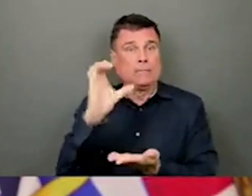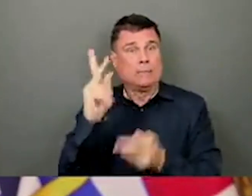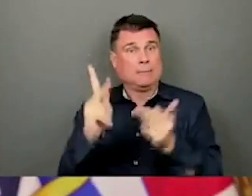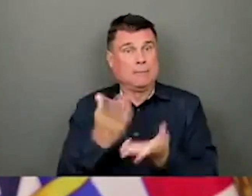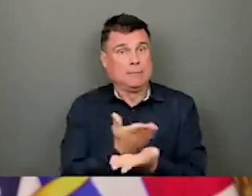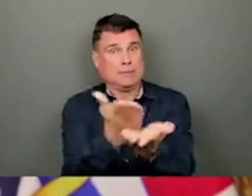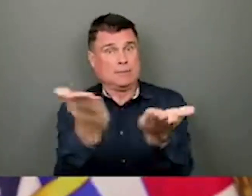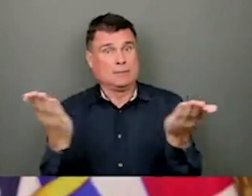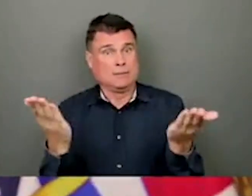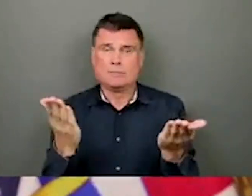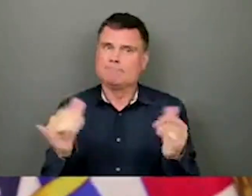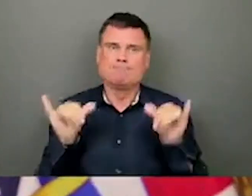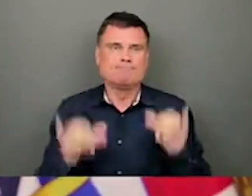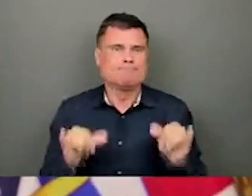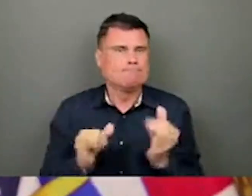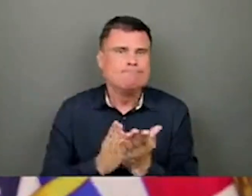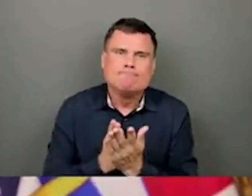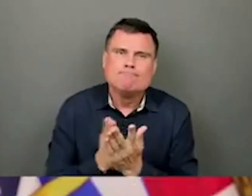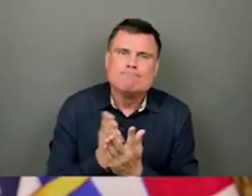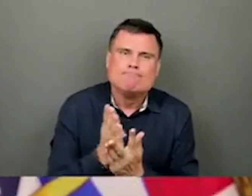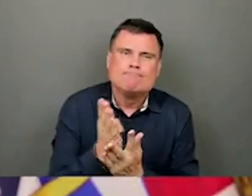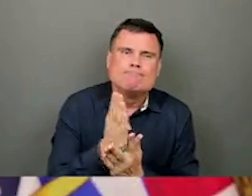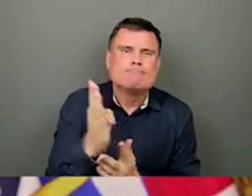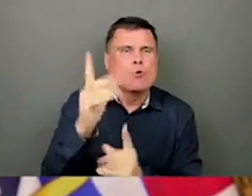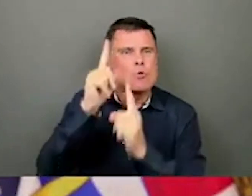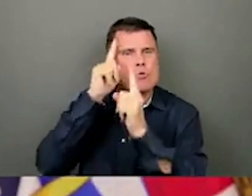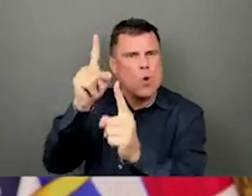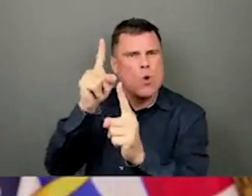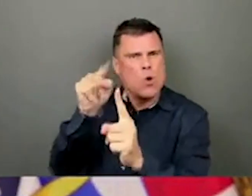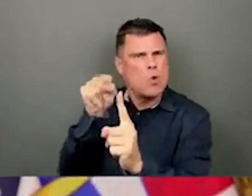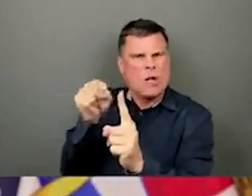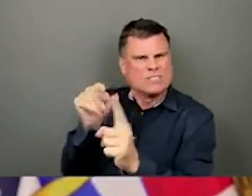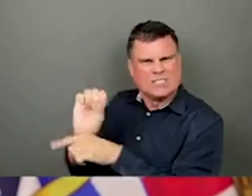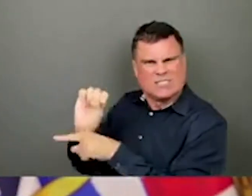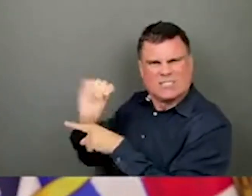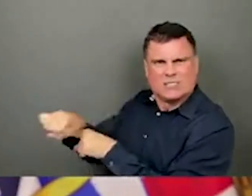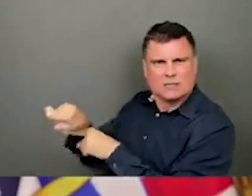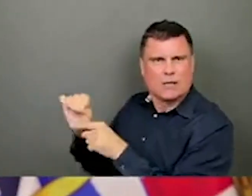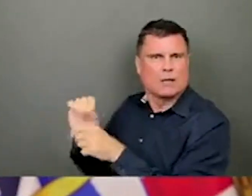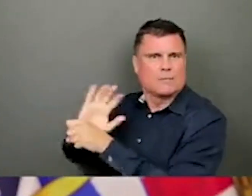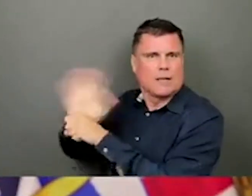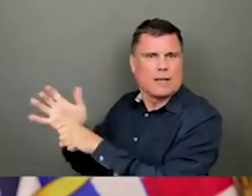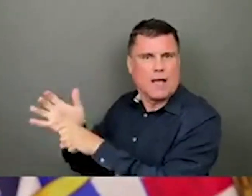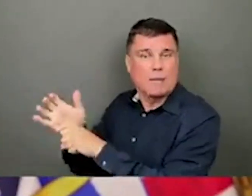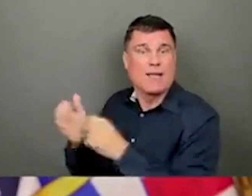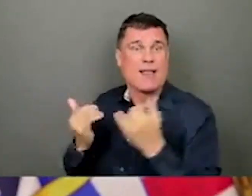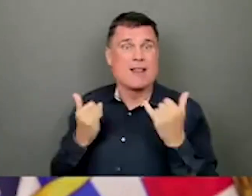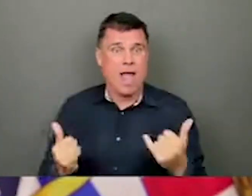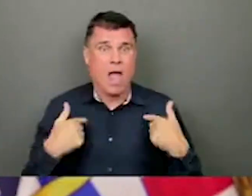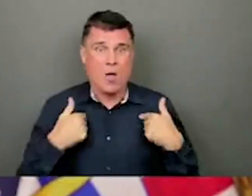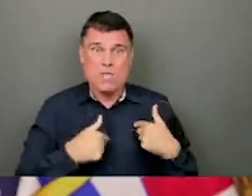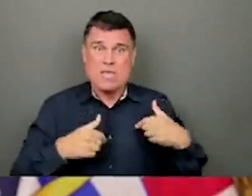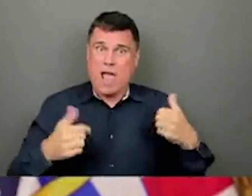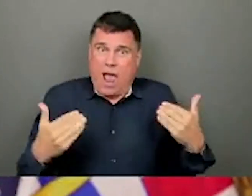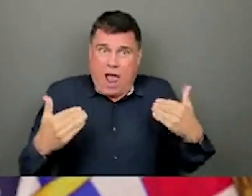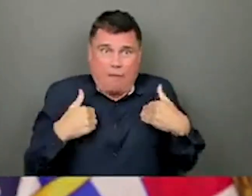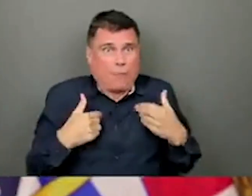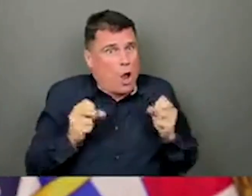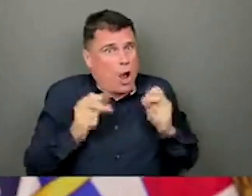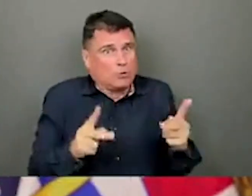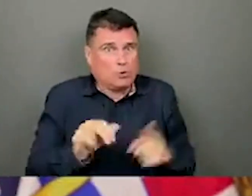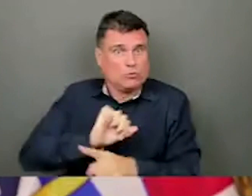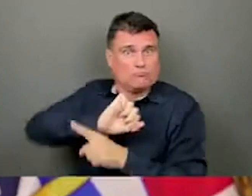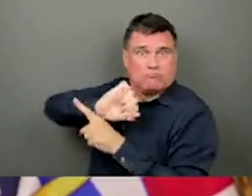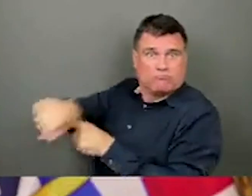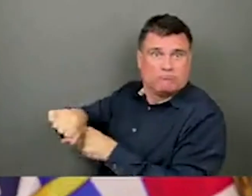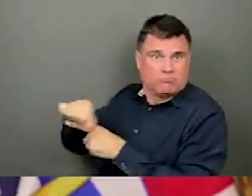put this behind us. Thankfully, we have a powerful and effective tool now that helps us on this journey, and